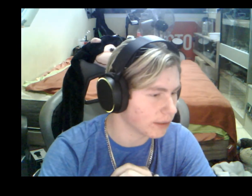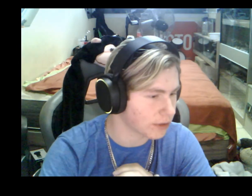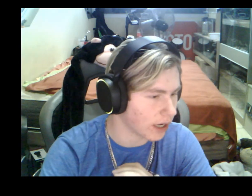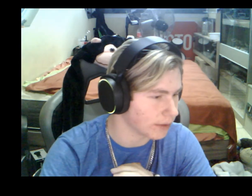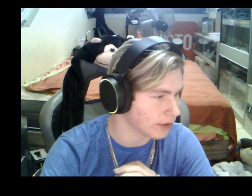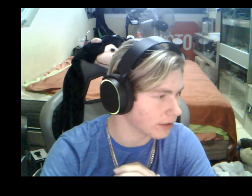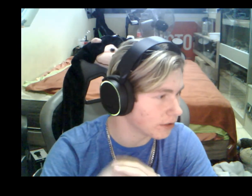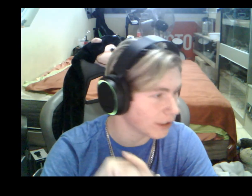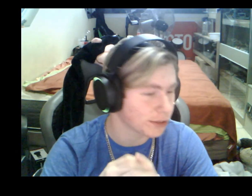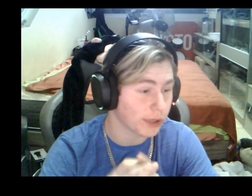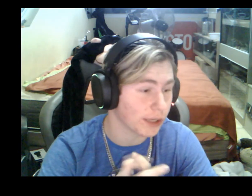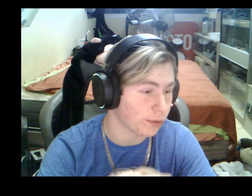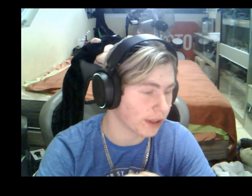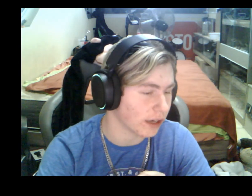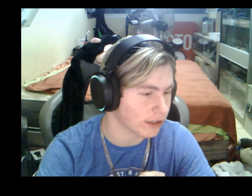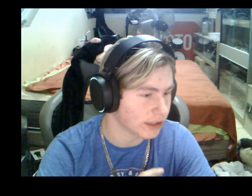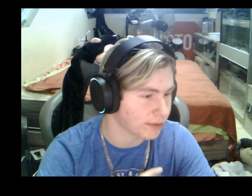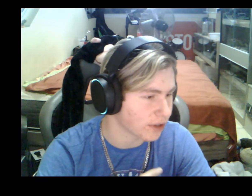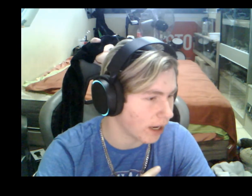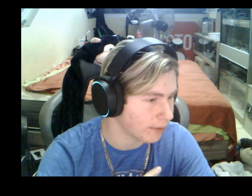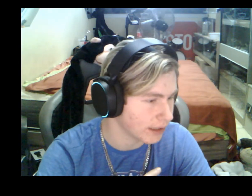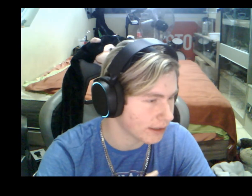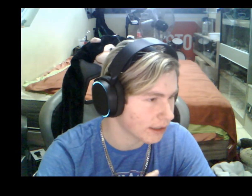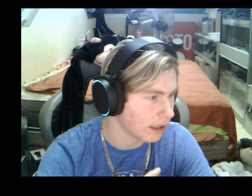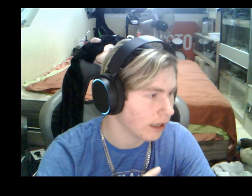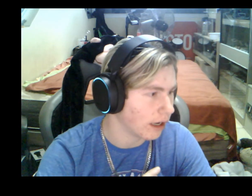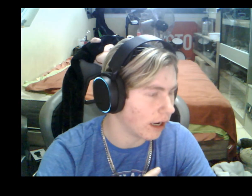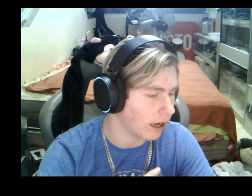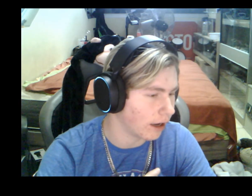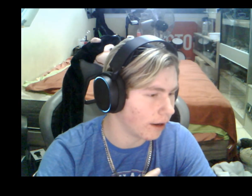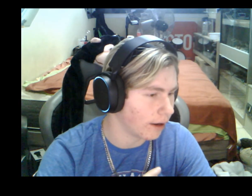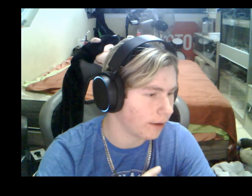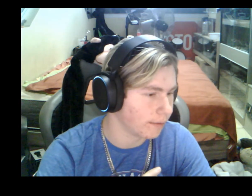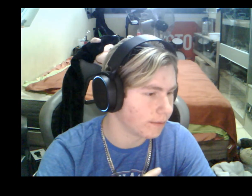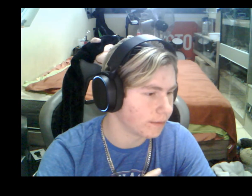1,000 subscribers. So as soon as we hit 1,000 subscribers,